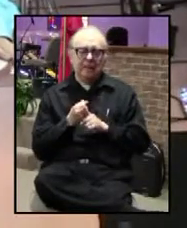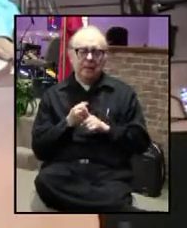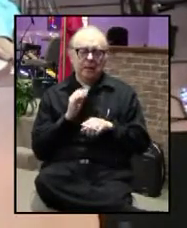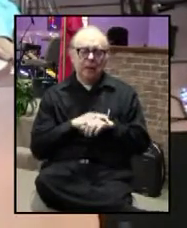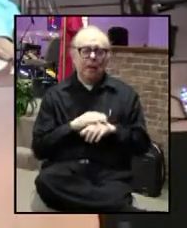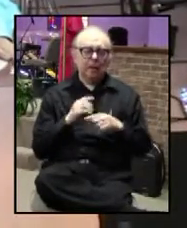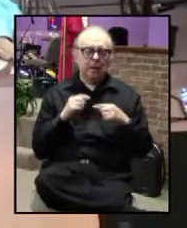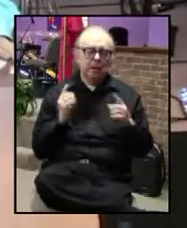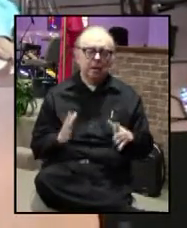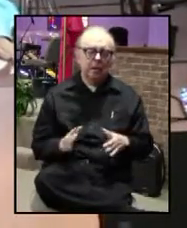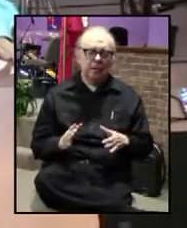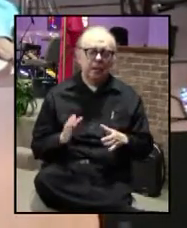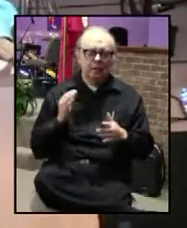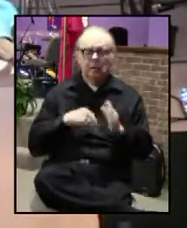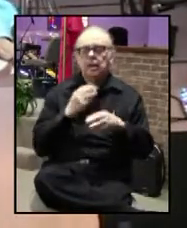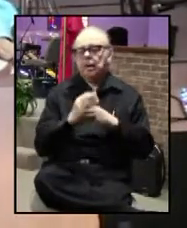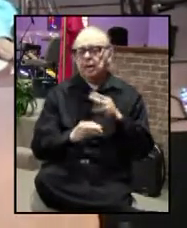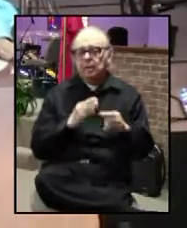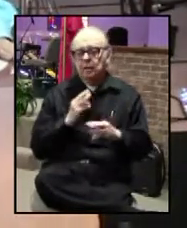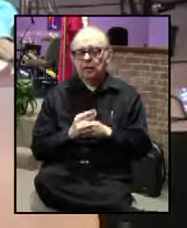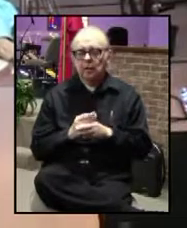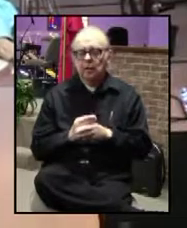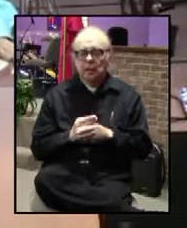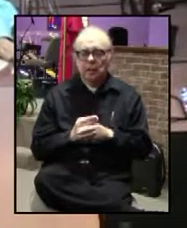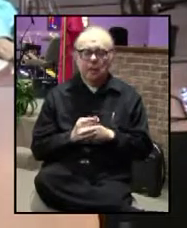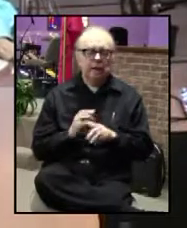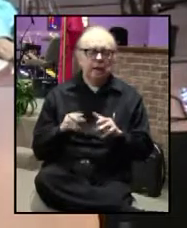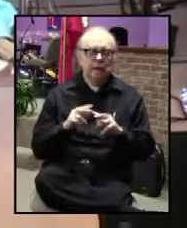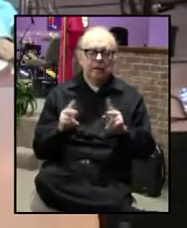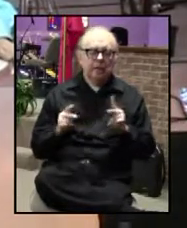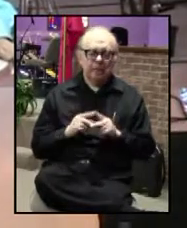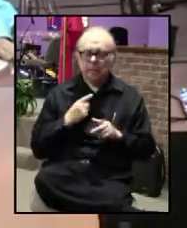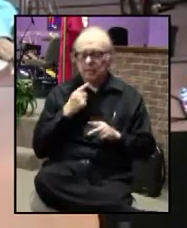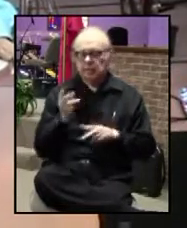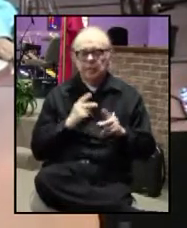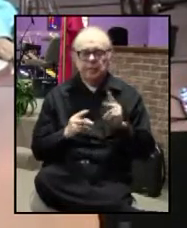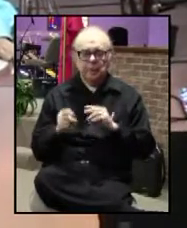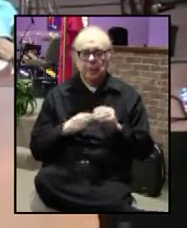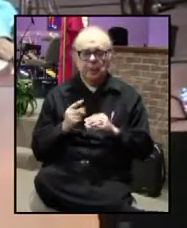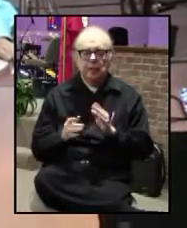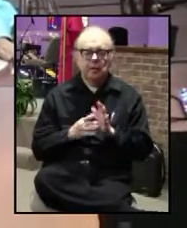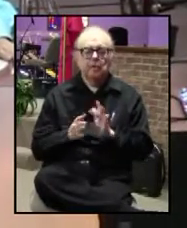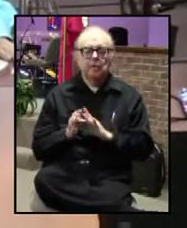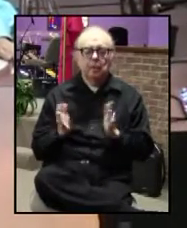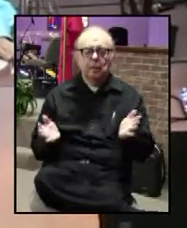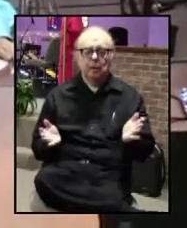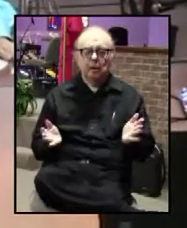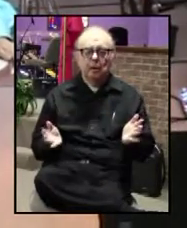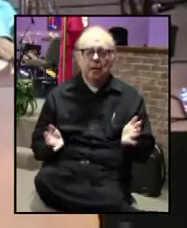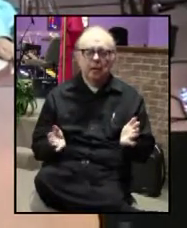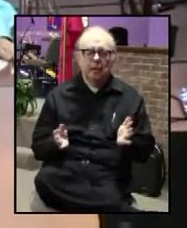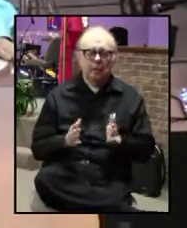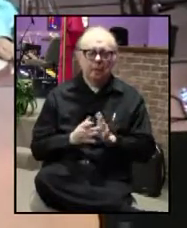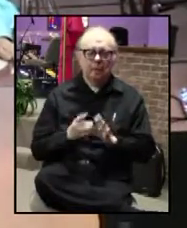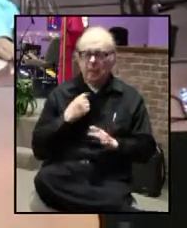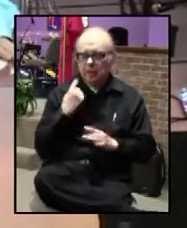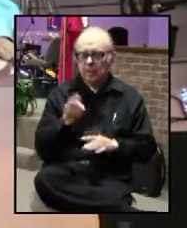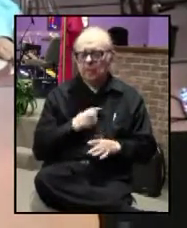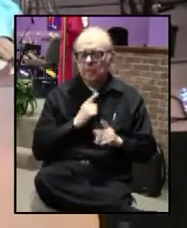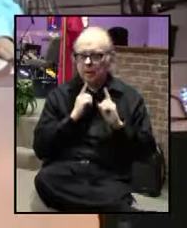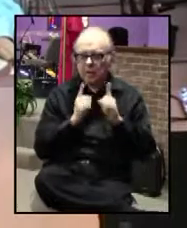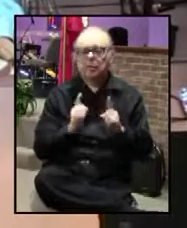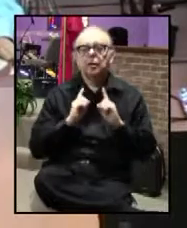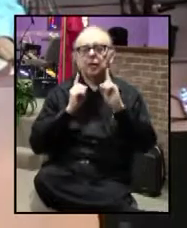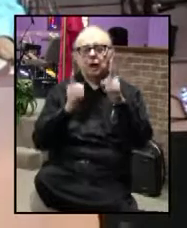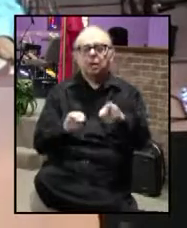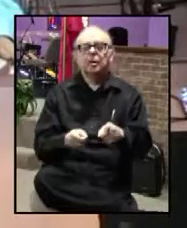the enemy, into the world and the marketplaces, and telling people about Jesus. He tells us we are commanded to